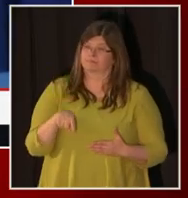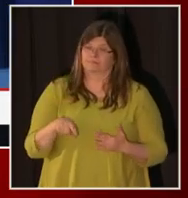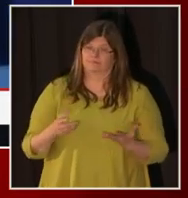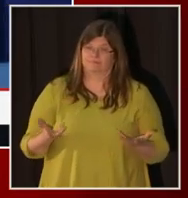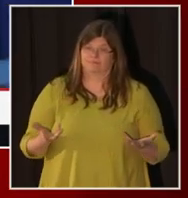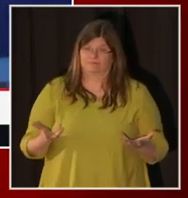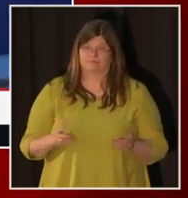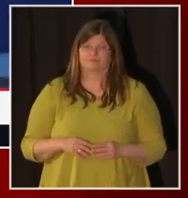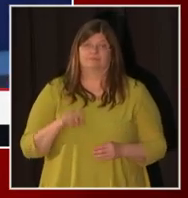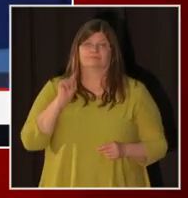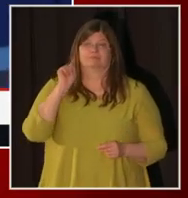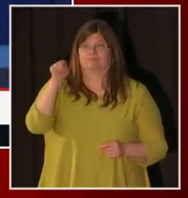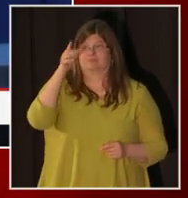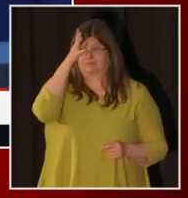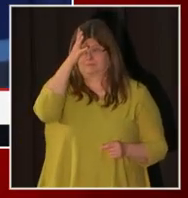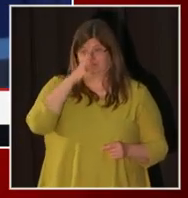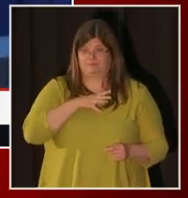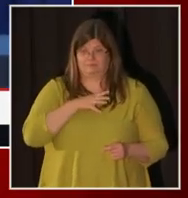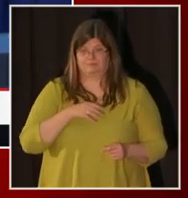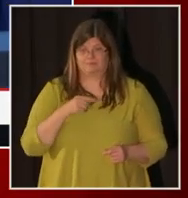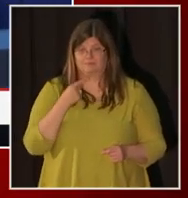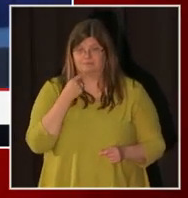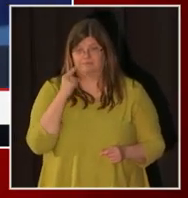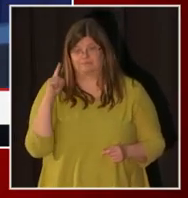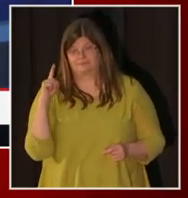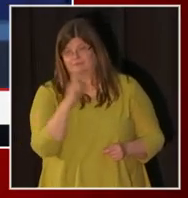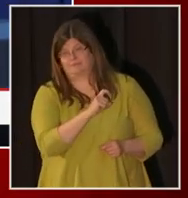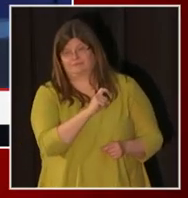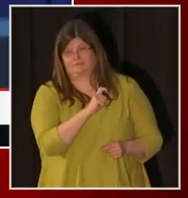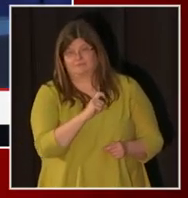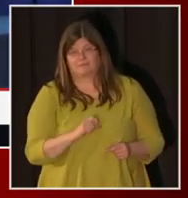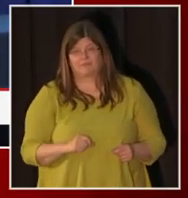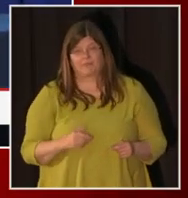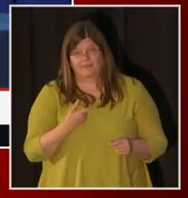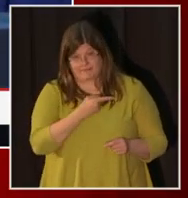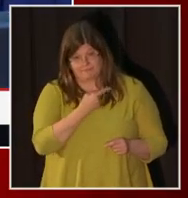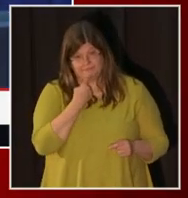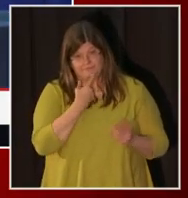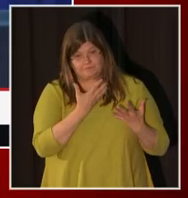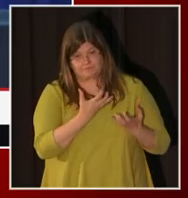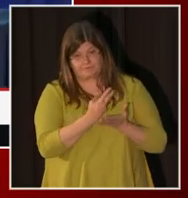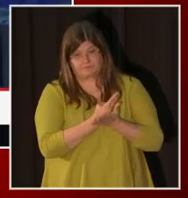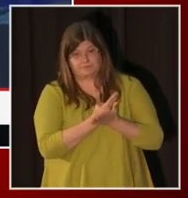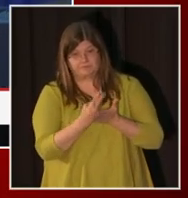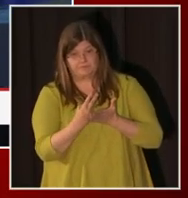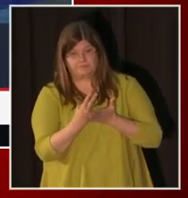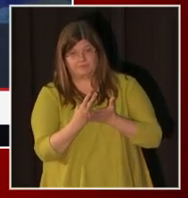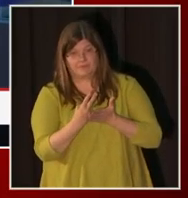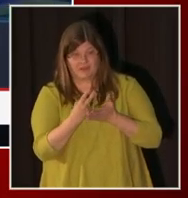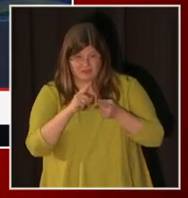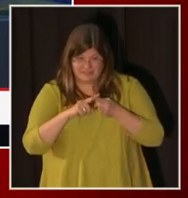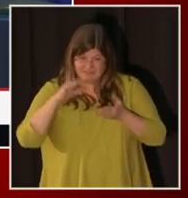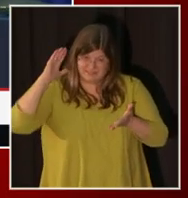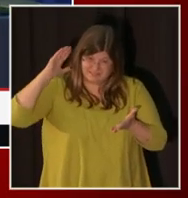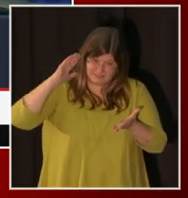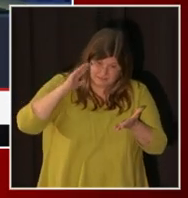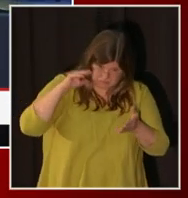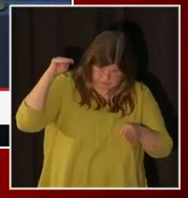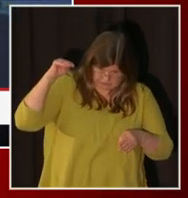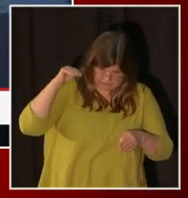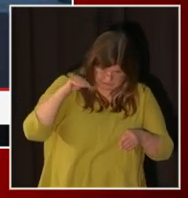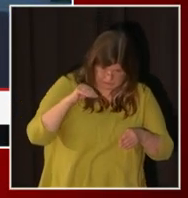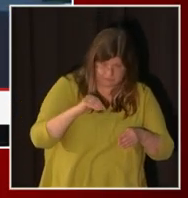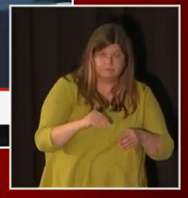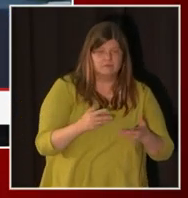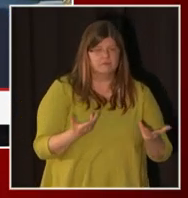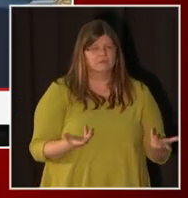Dr. Nesbitt, so we want to see 2 weeks of declining new infections. How do we see that when we're also increasing testing that can return more